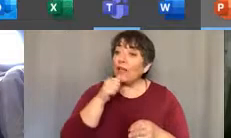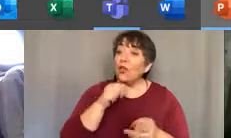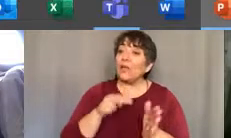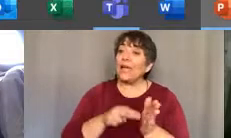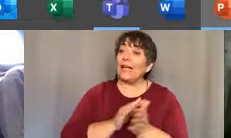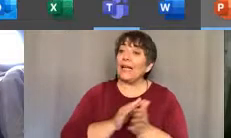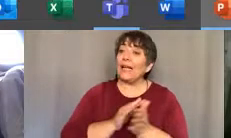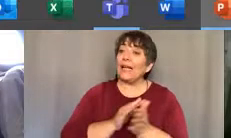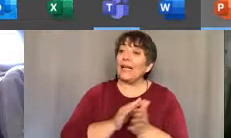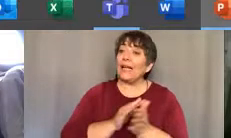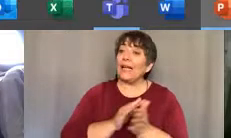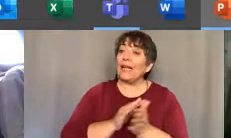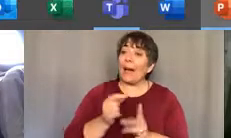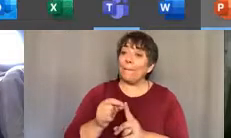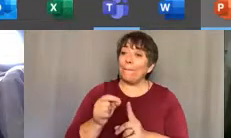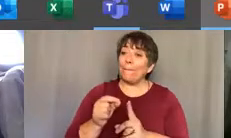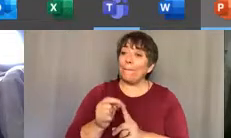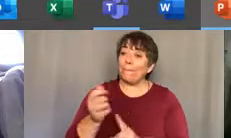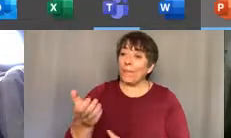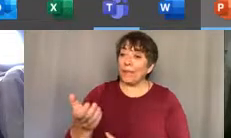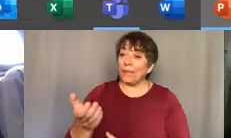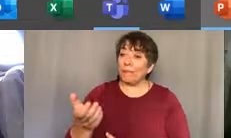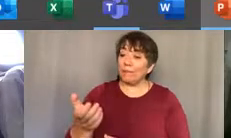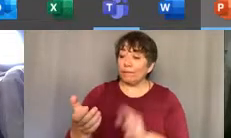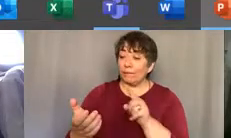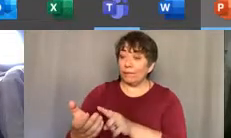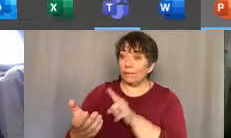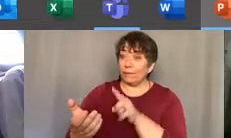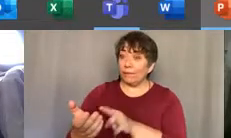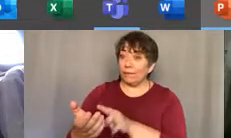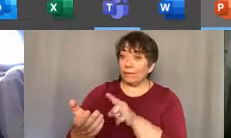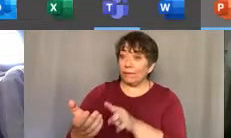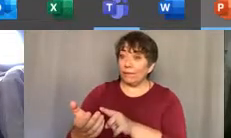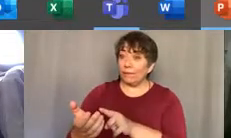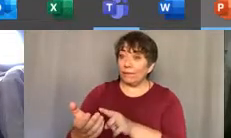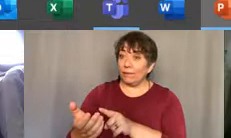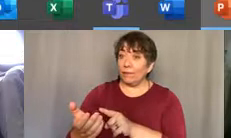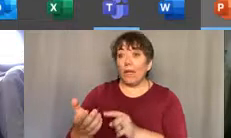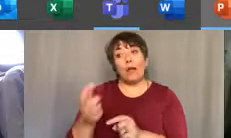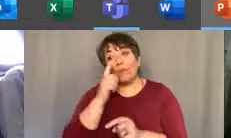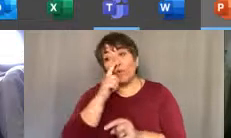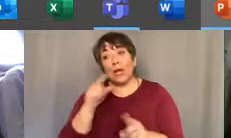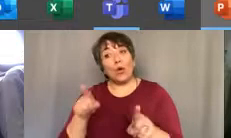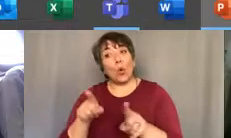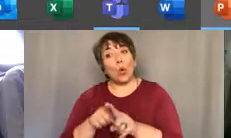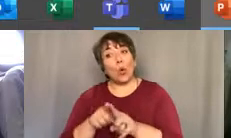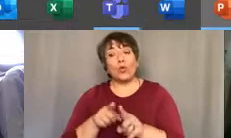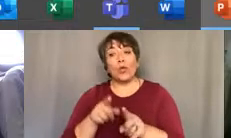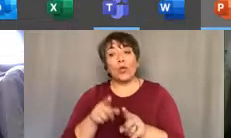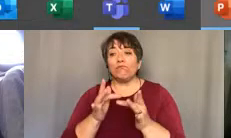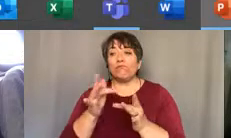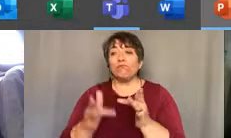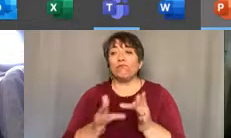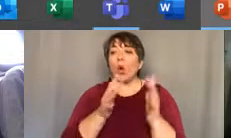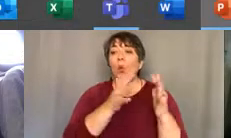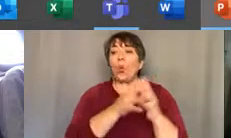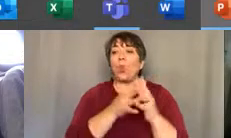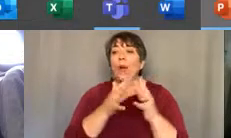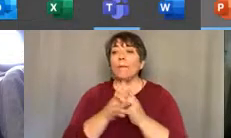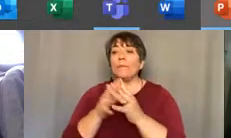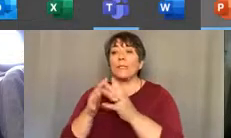states app, but you can actually visit there via a website. You don't need a smart device to actually access that. And one